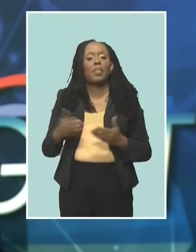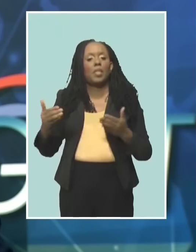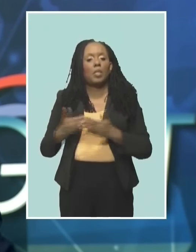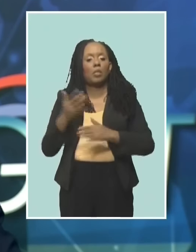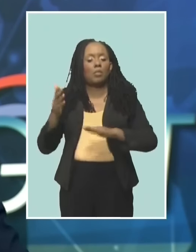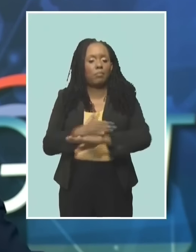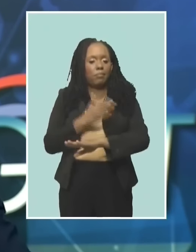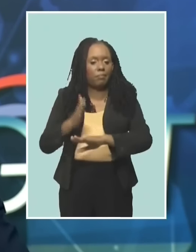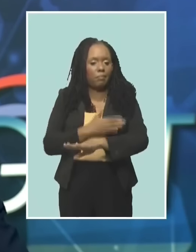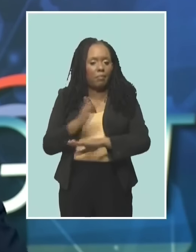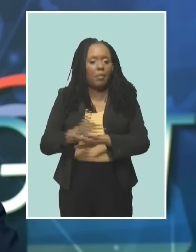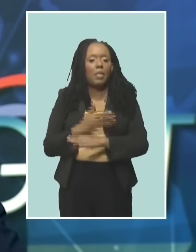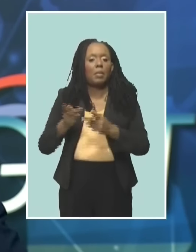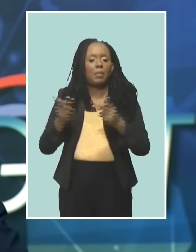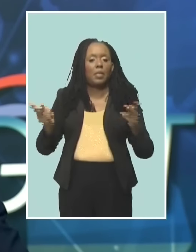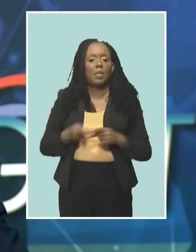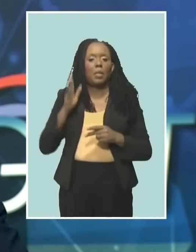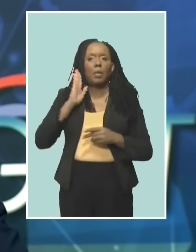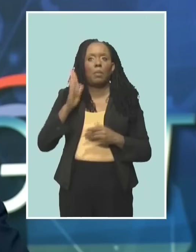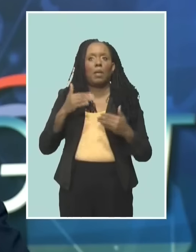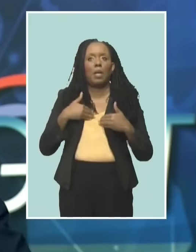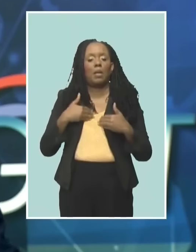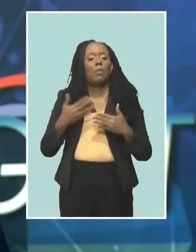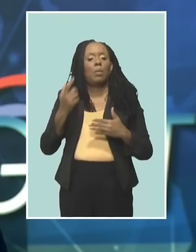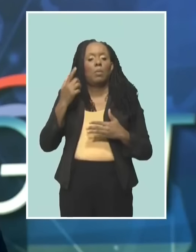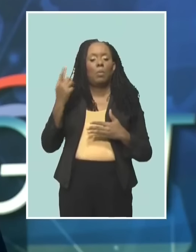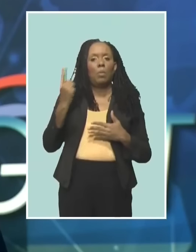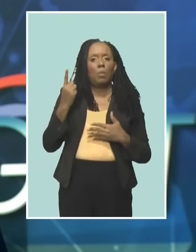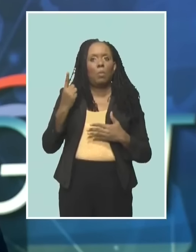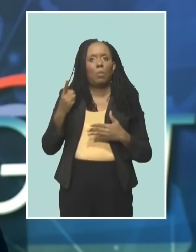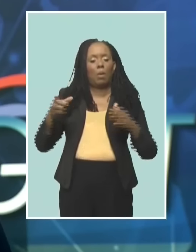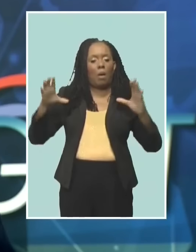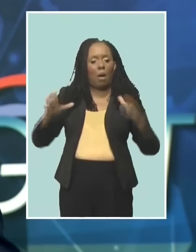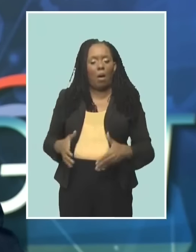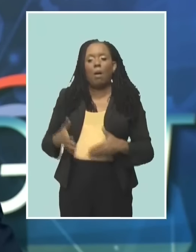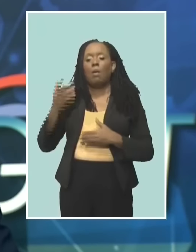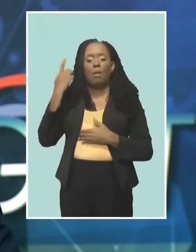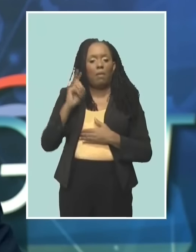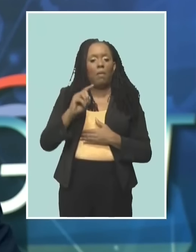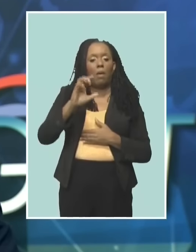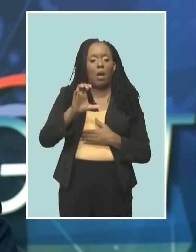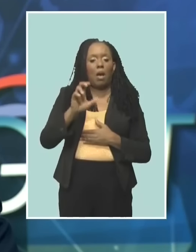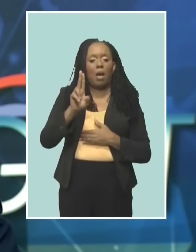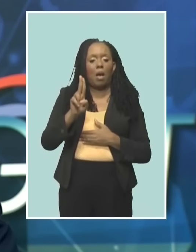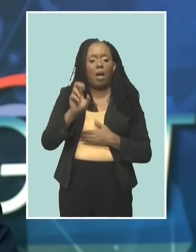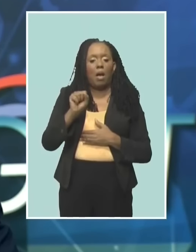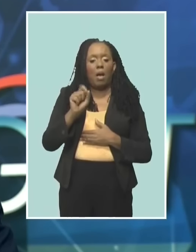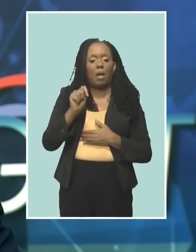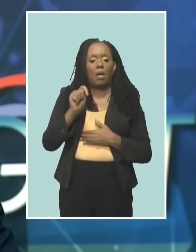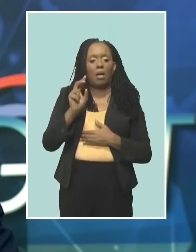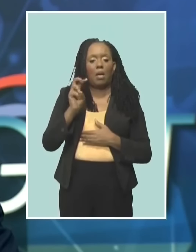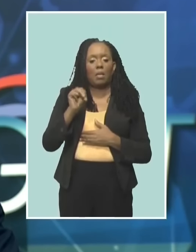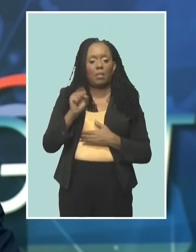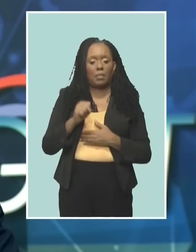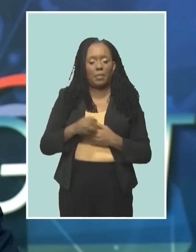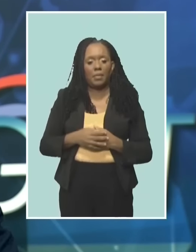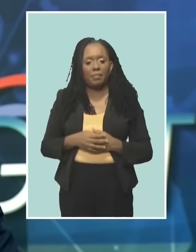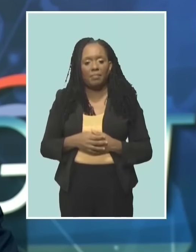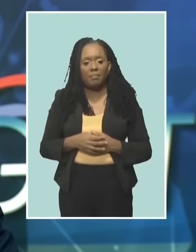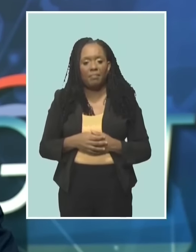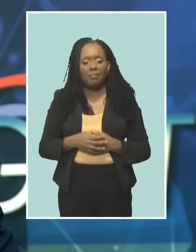Customs Department to be housed under one roof. The Minister of People Empowerment and Elder Affairs, Kirk Humphreys,